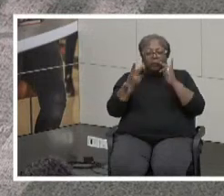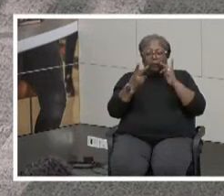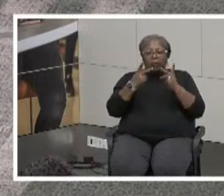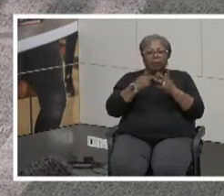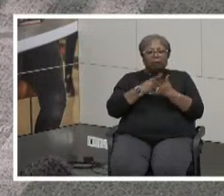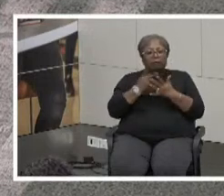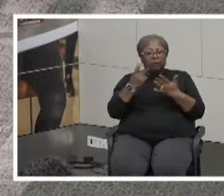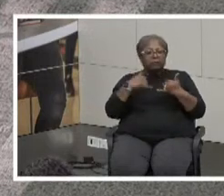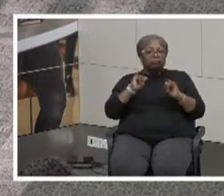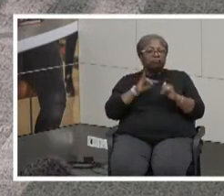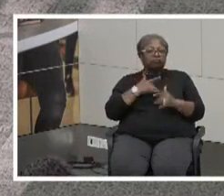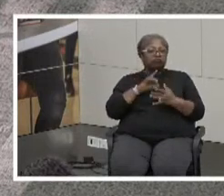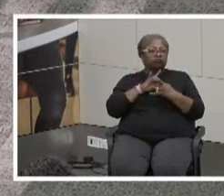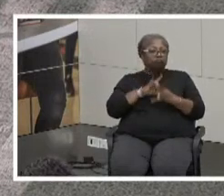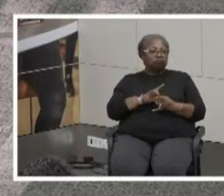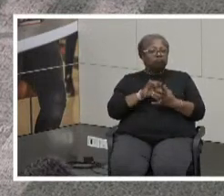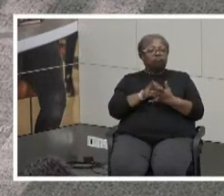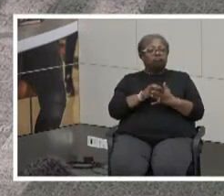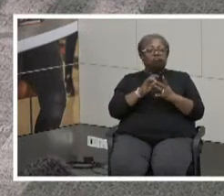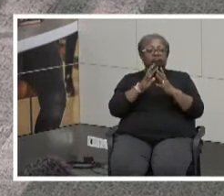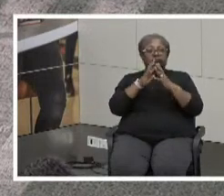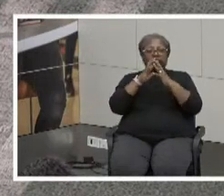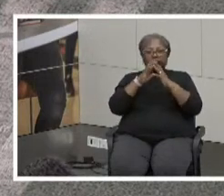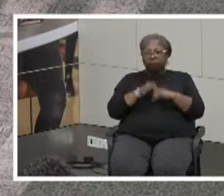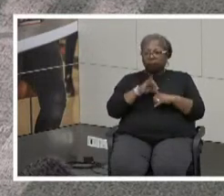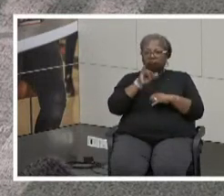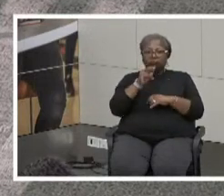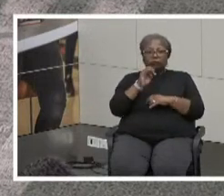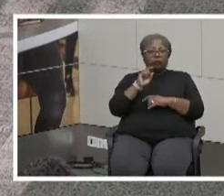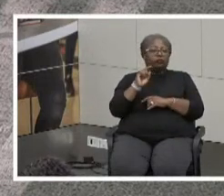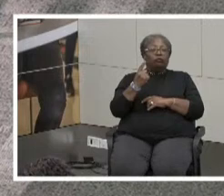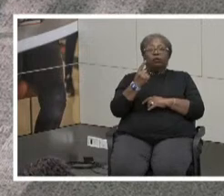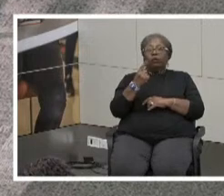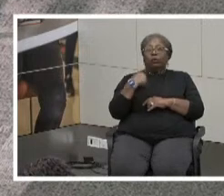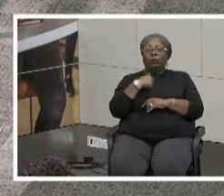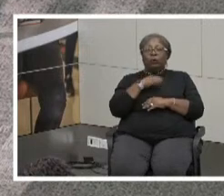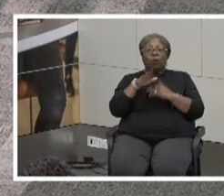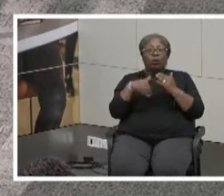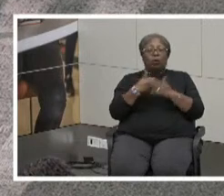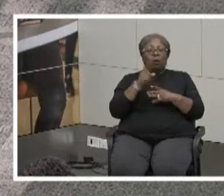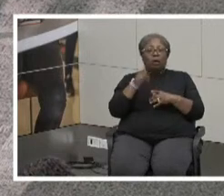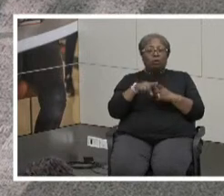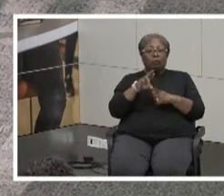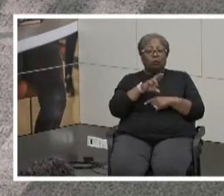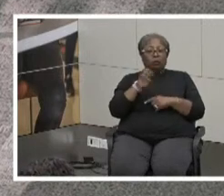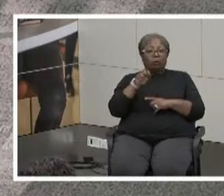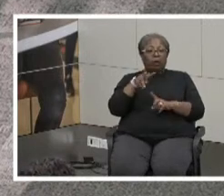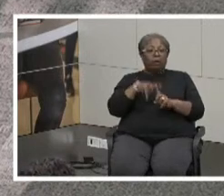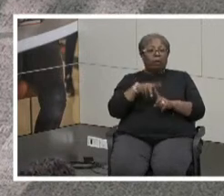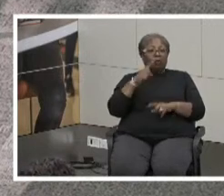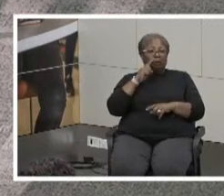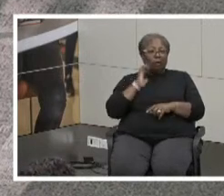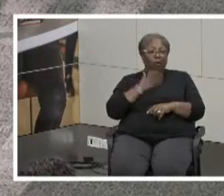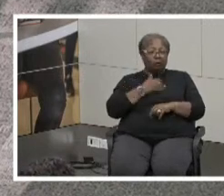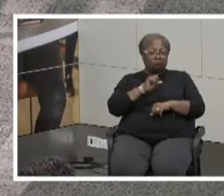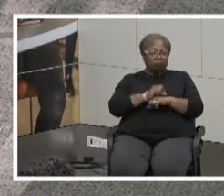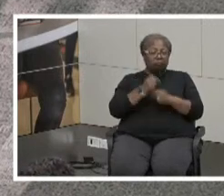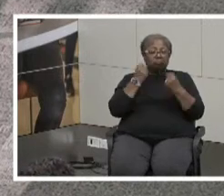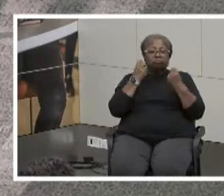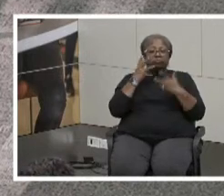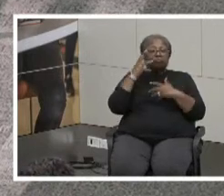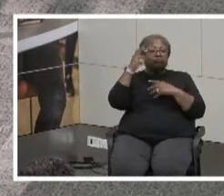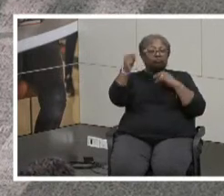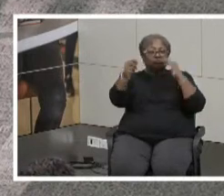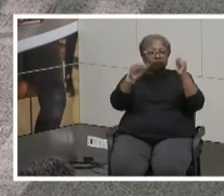connected that that all came crumbling down on June 1st when we all had to reapply for our own positions many left for other